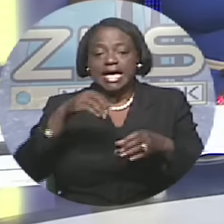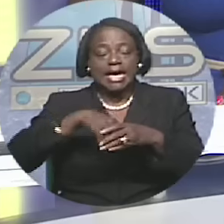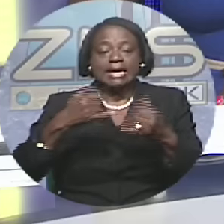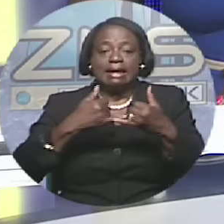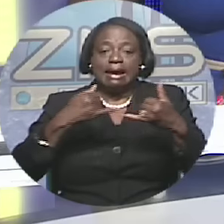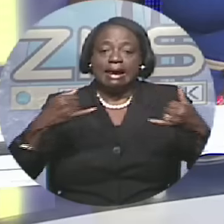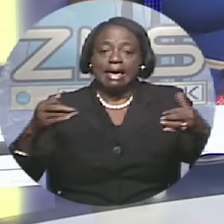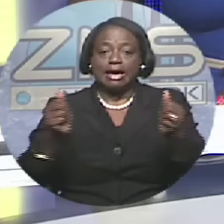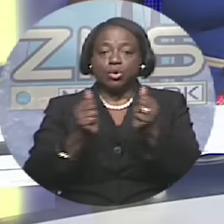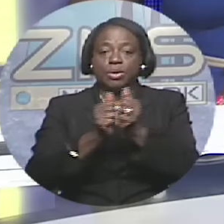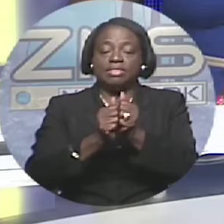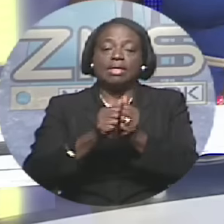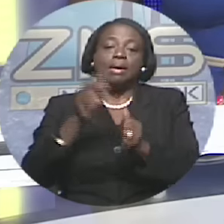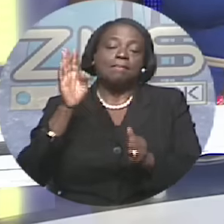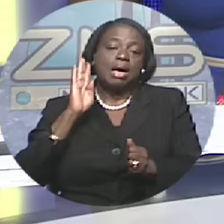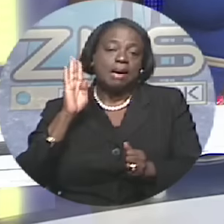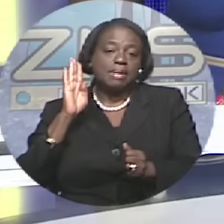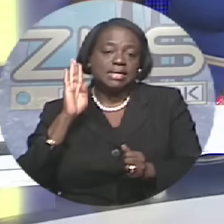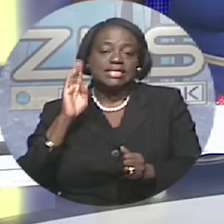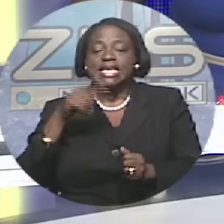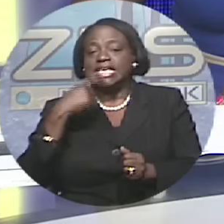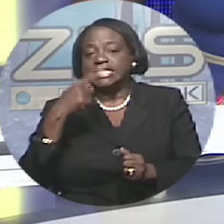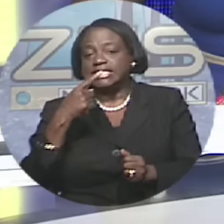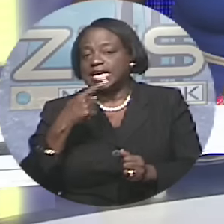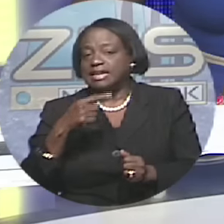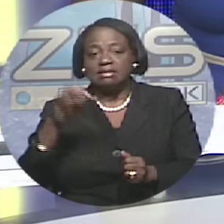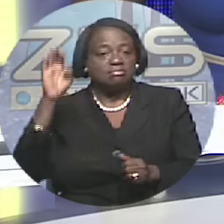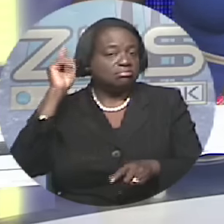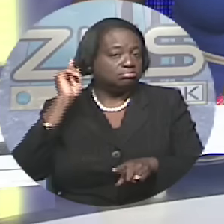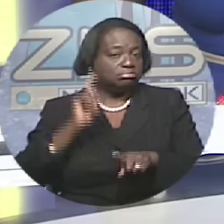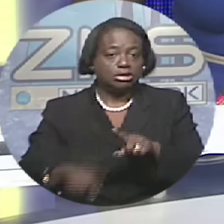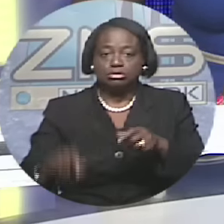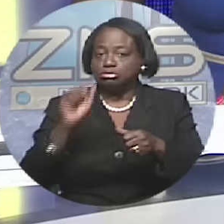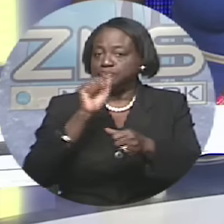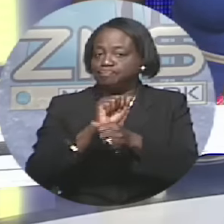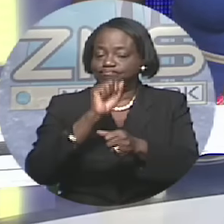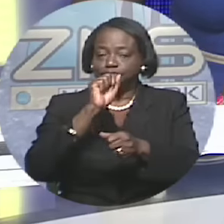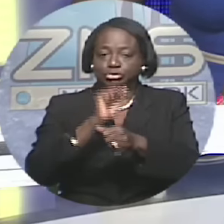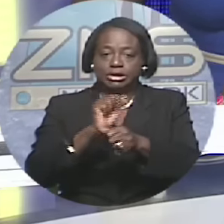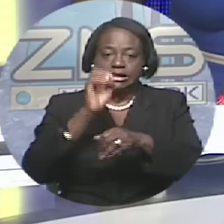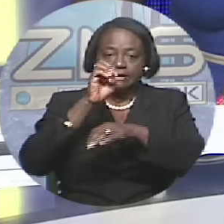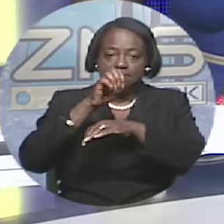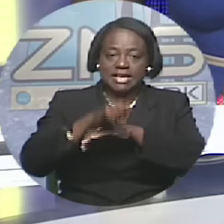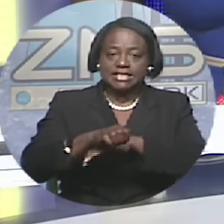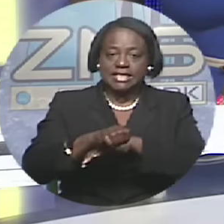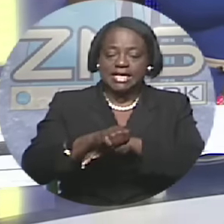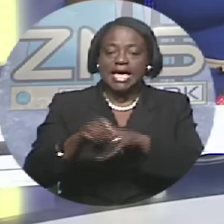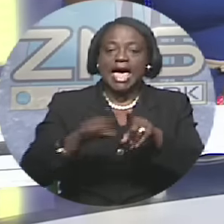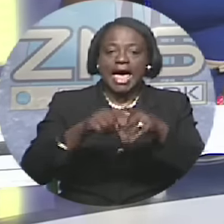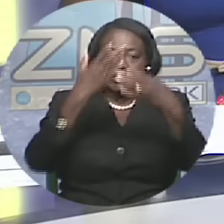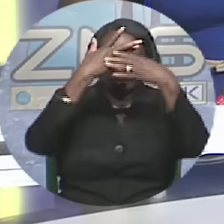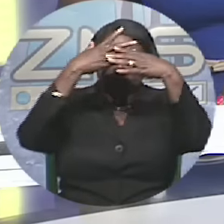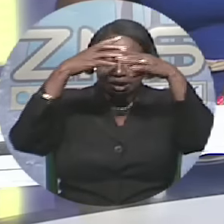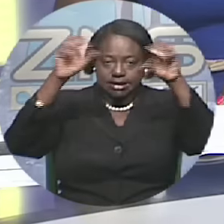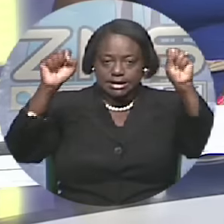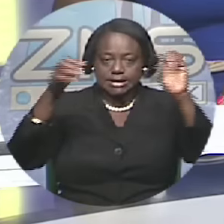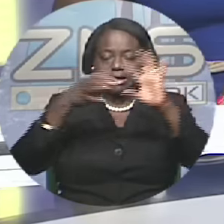it was on that basis that Dunlap says he concluded he could no longer effectively carry out his role as president of the company.